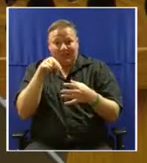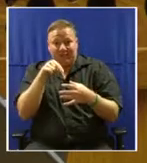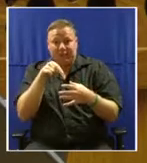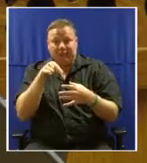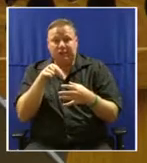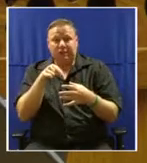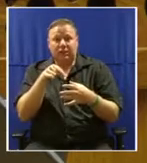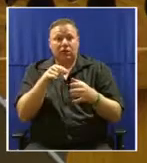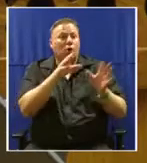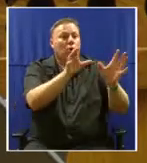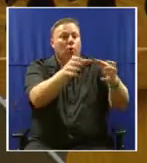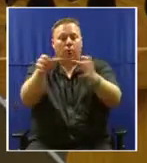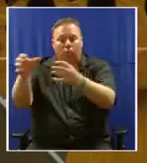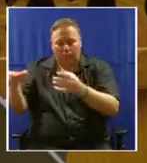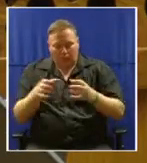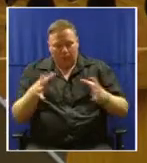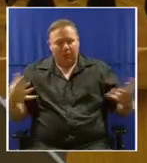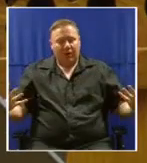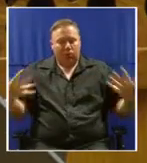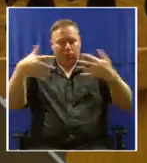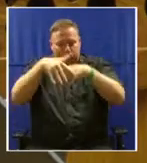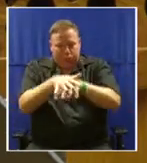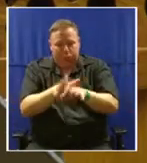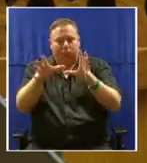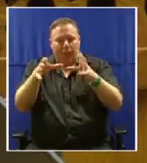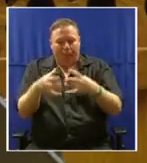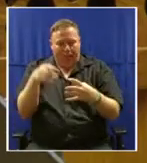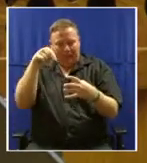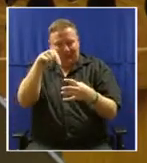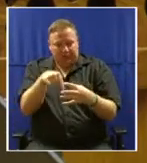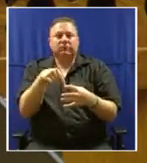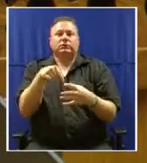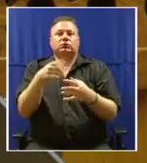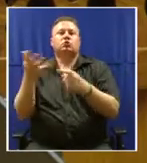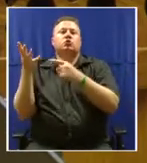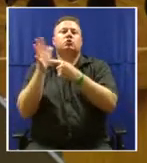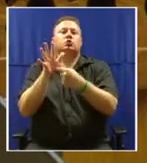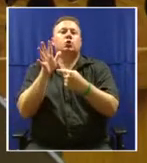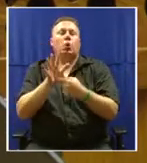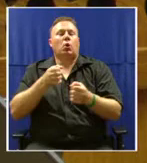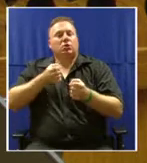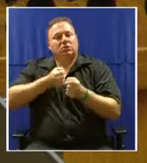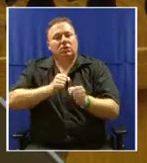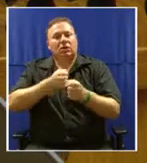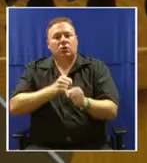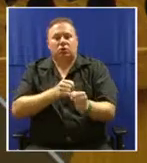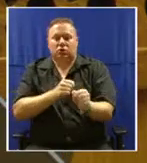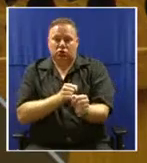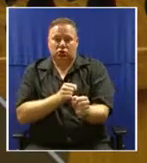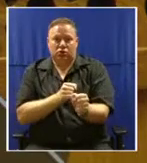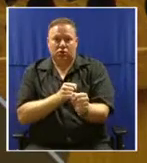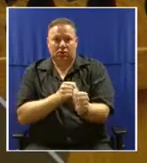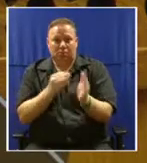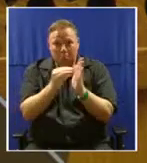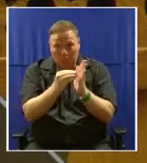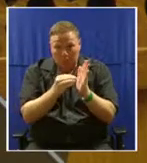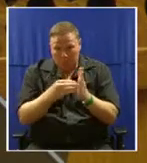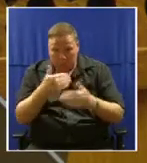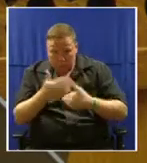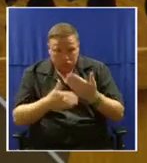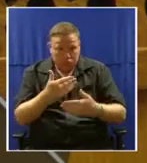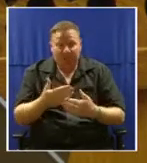oversee initial implementation of the strategy and the establishment of an